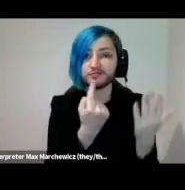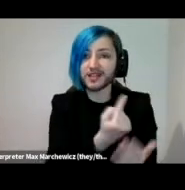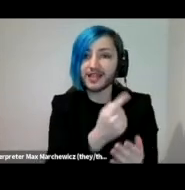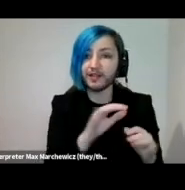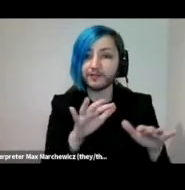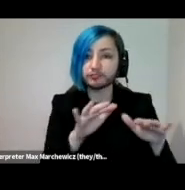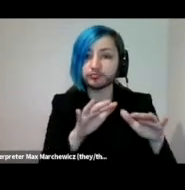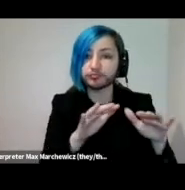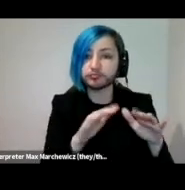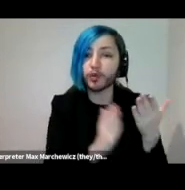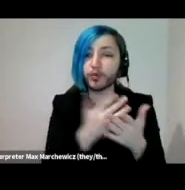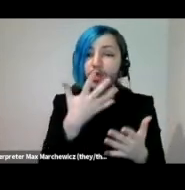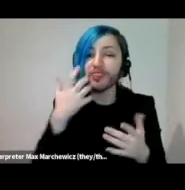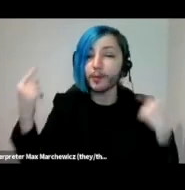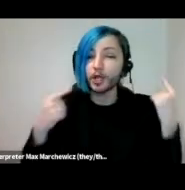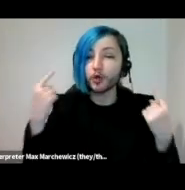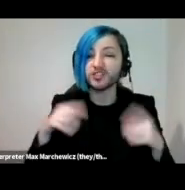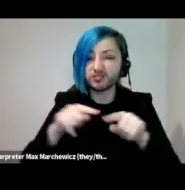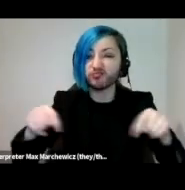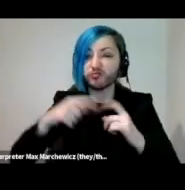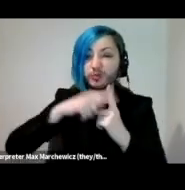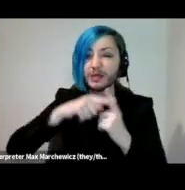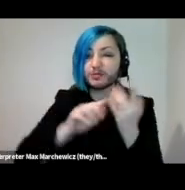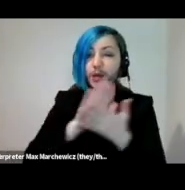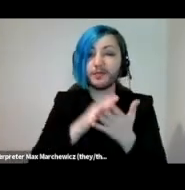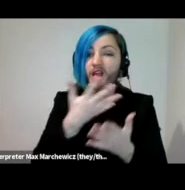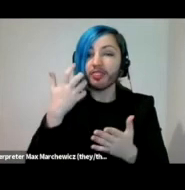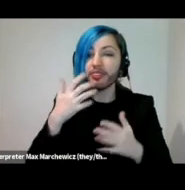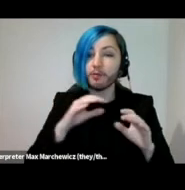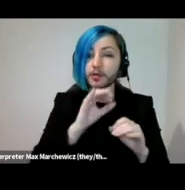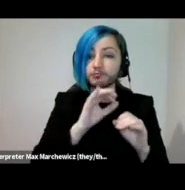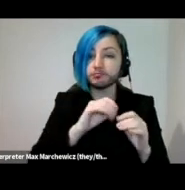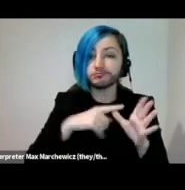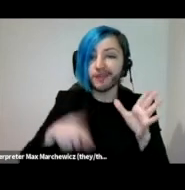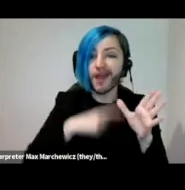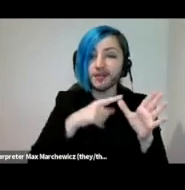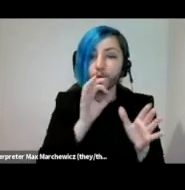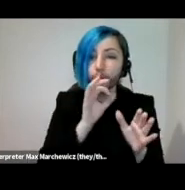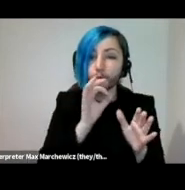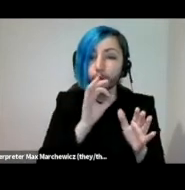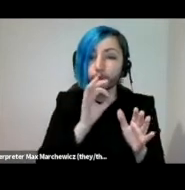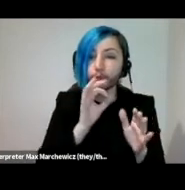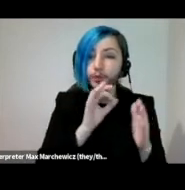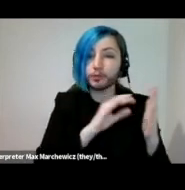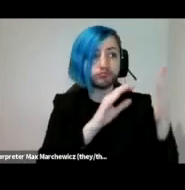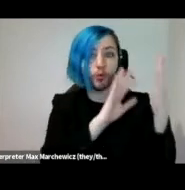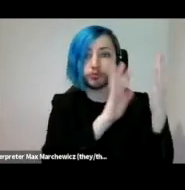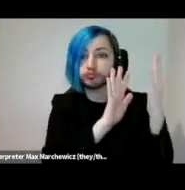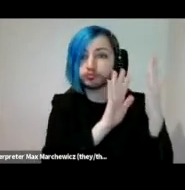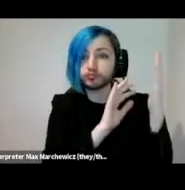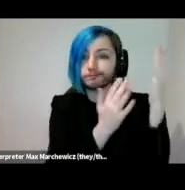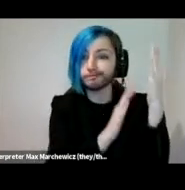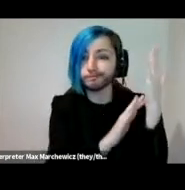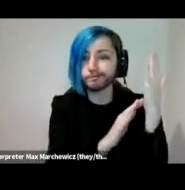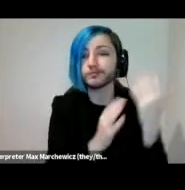thermal noise. Just the fact it's at room temperature means the atoms and mirrors vibrate slightly. And